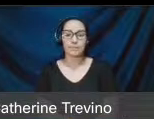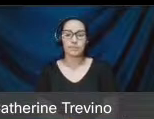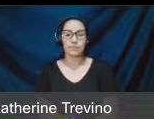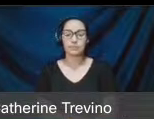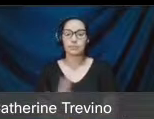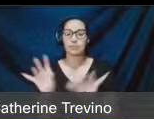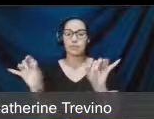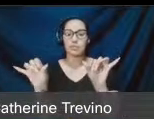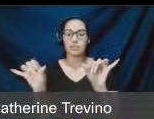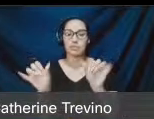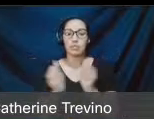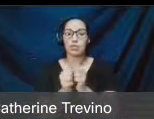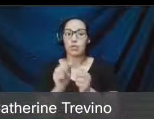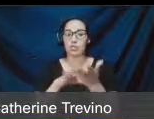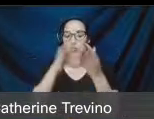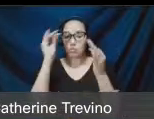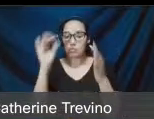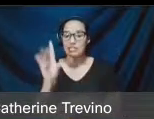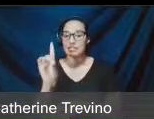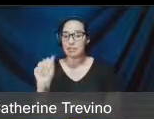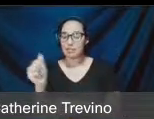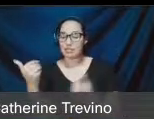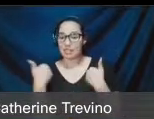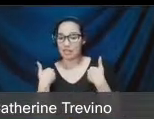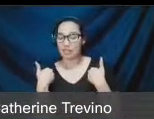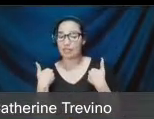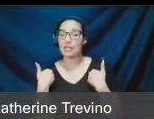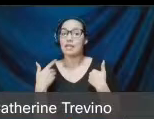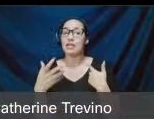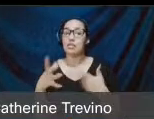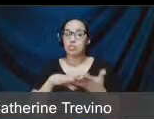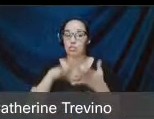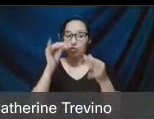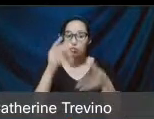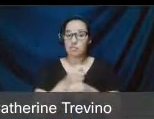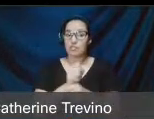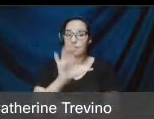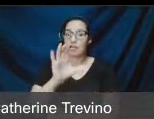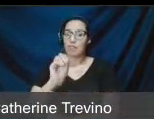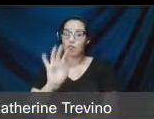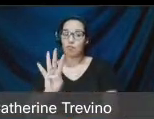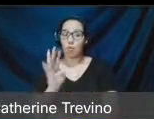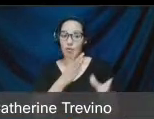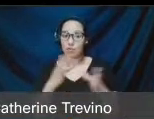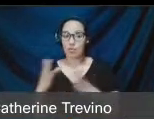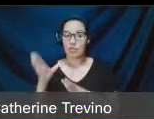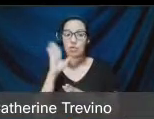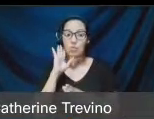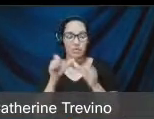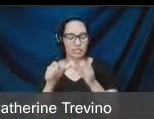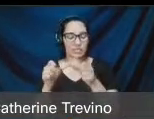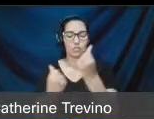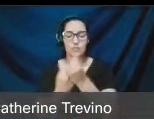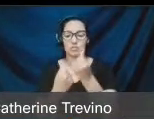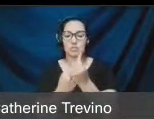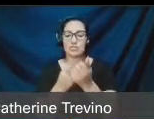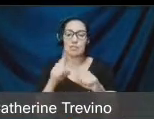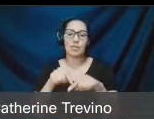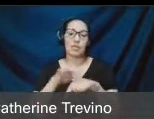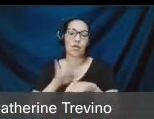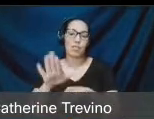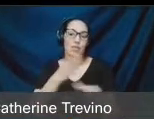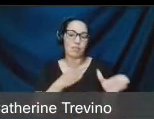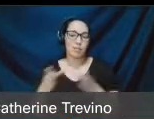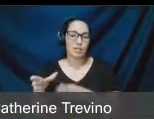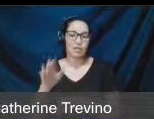Similar to our students with disabilities, students receiving 504 accommodations will continue to receive support based on their current plan. 504